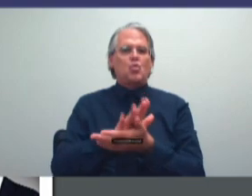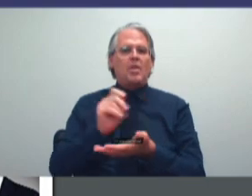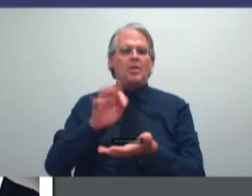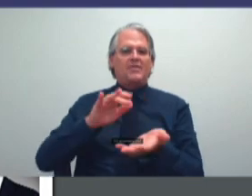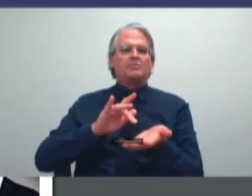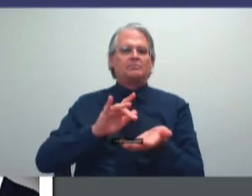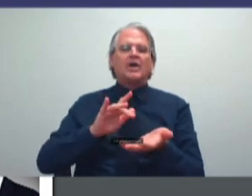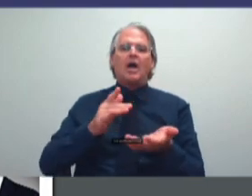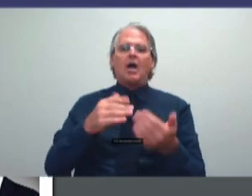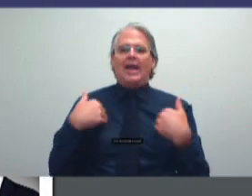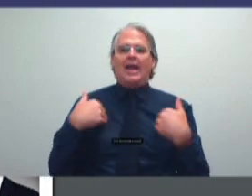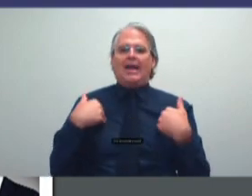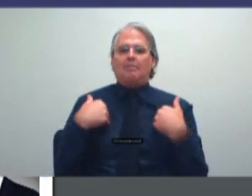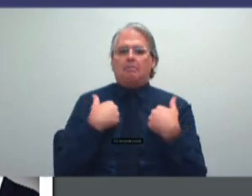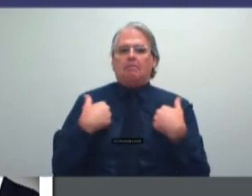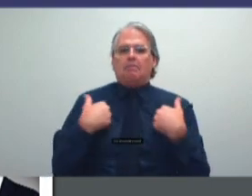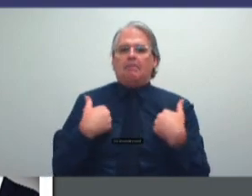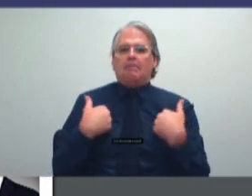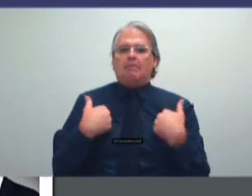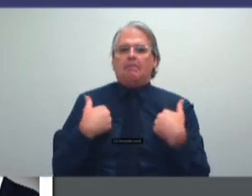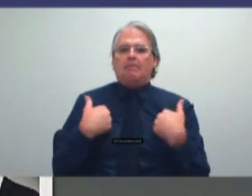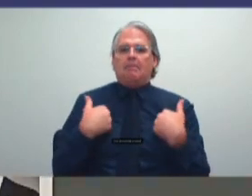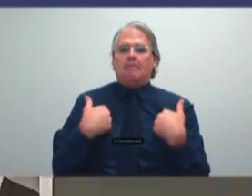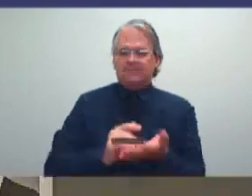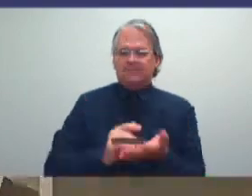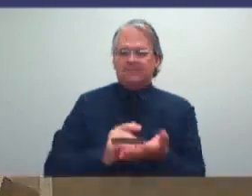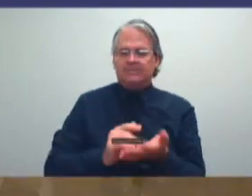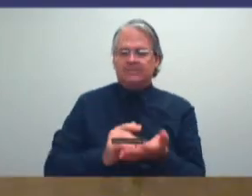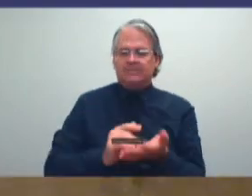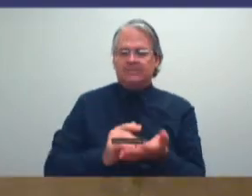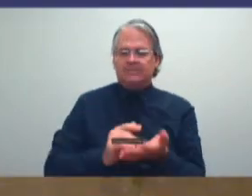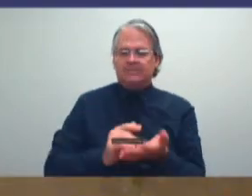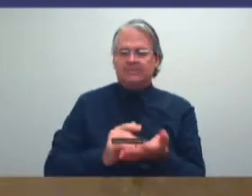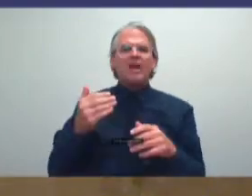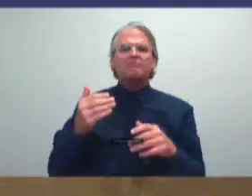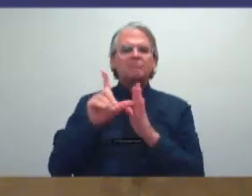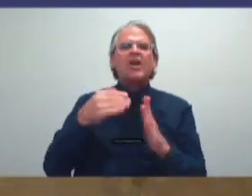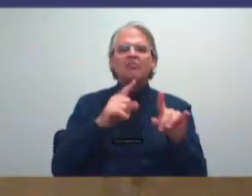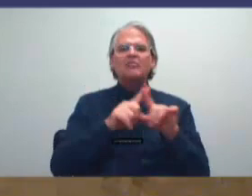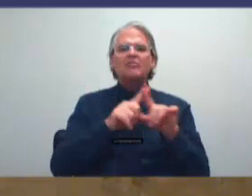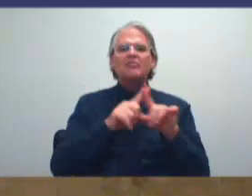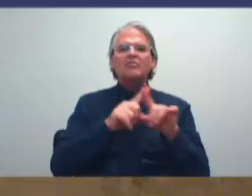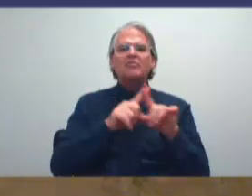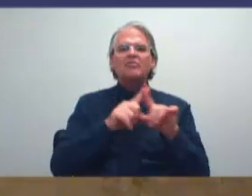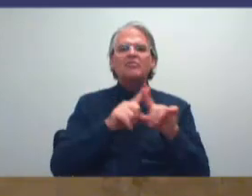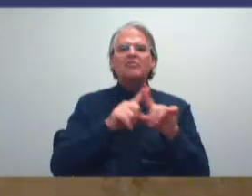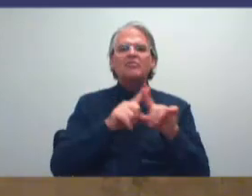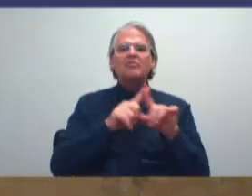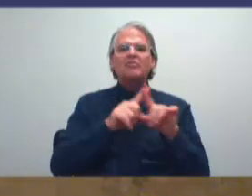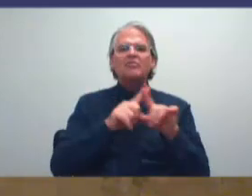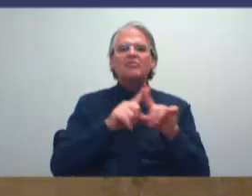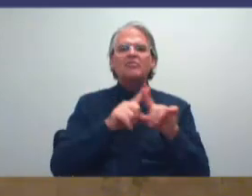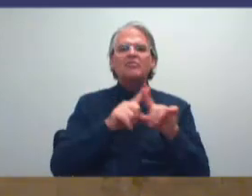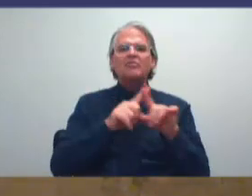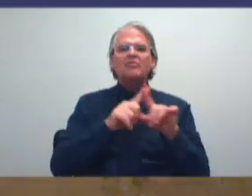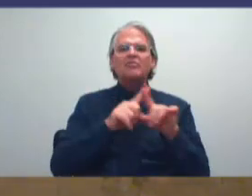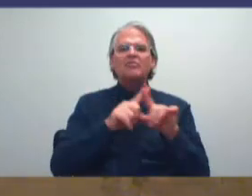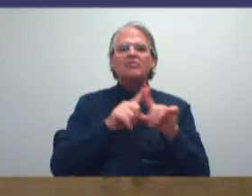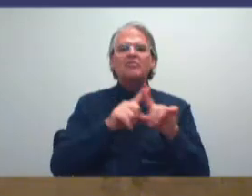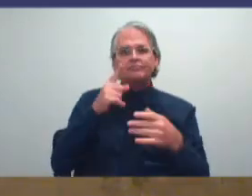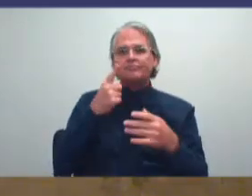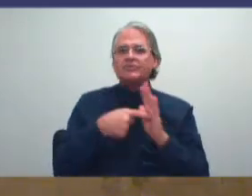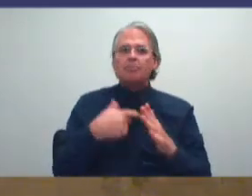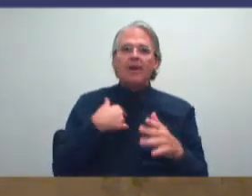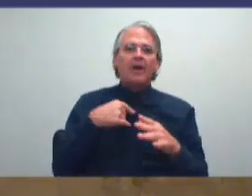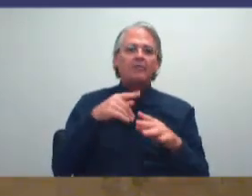bring in something incredibly unique, because people were asking, do pets get COVID-19? And so he brings a lot to the table when it